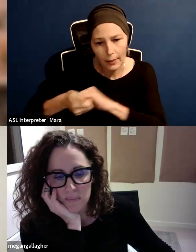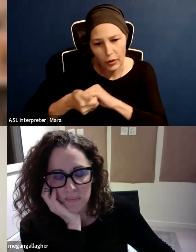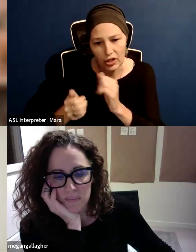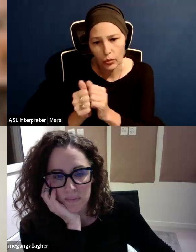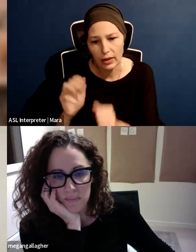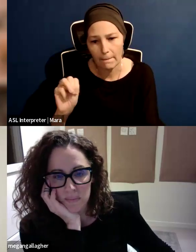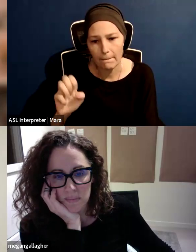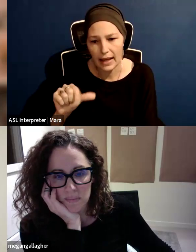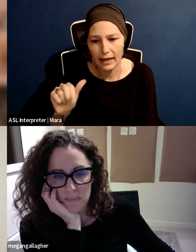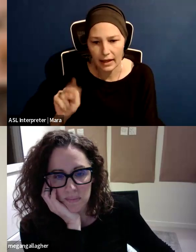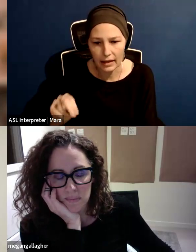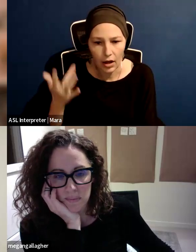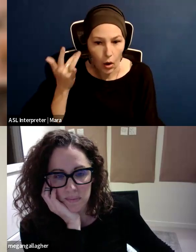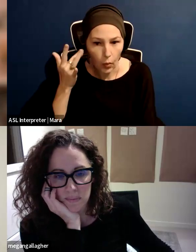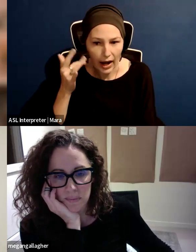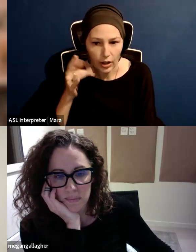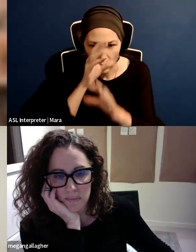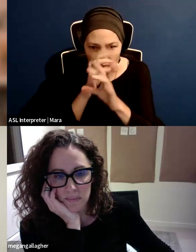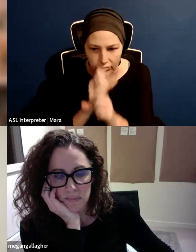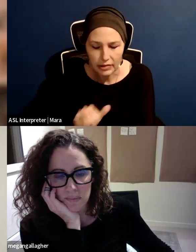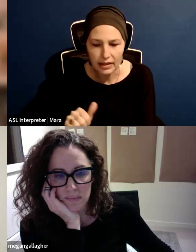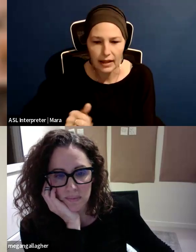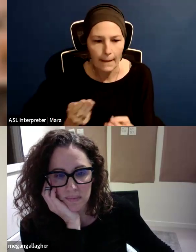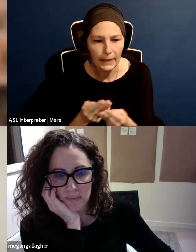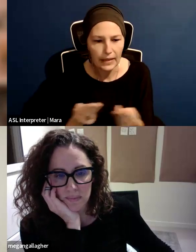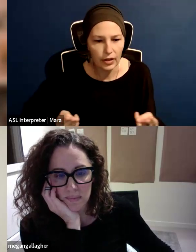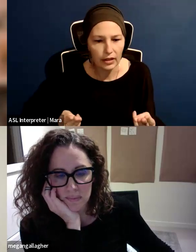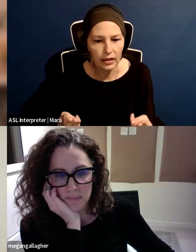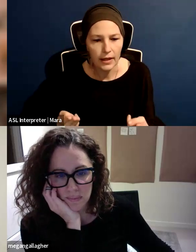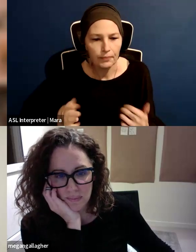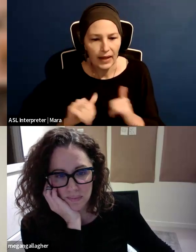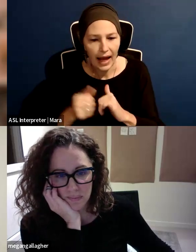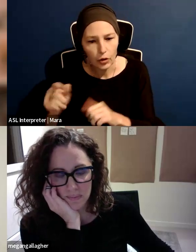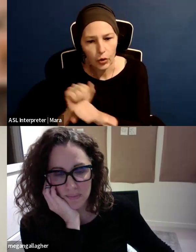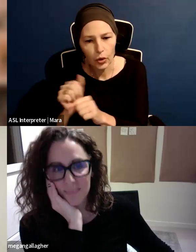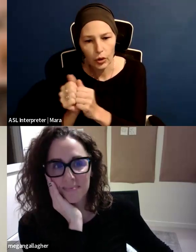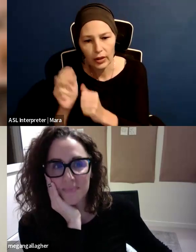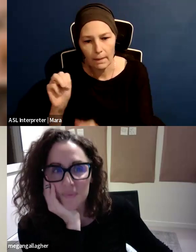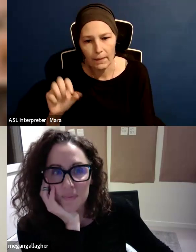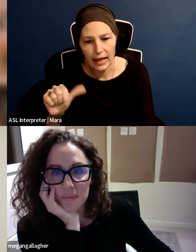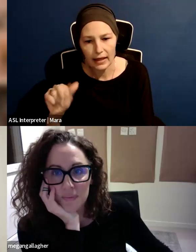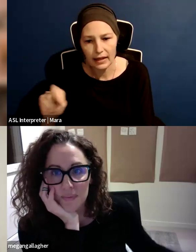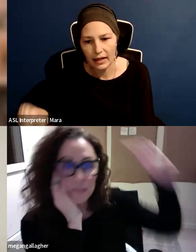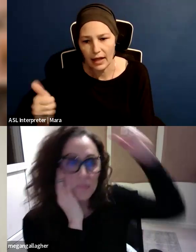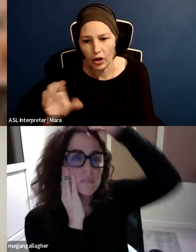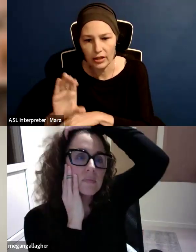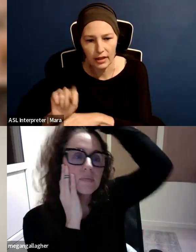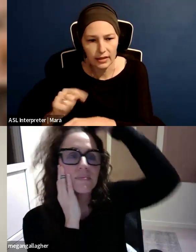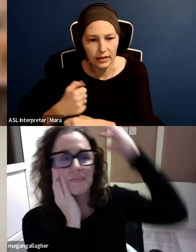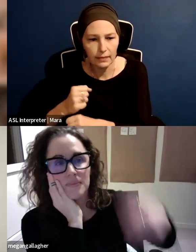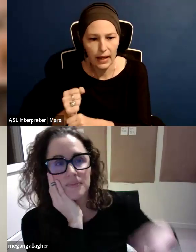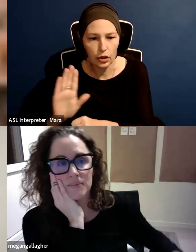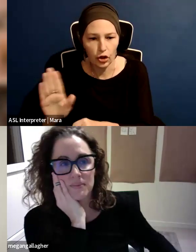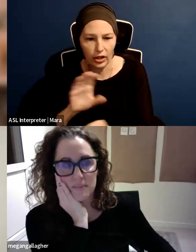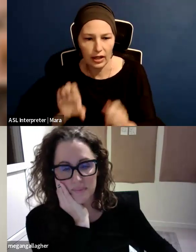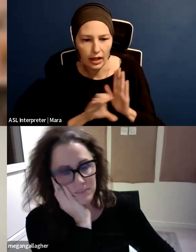worked with Megan and also this other consultant to really bring your character to life? totally. I mean, I think I